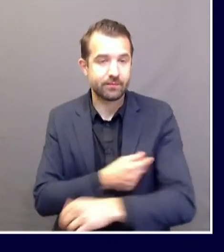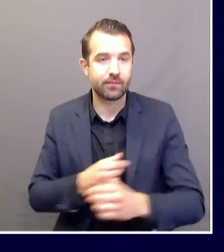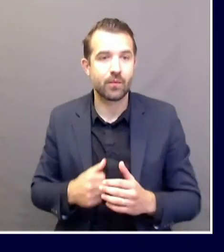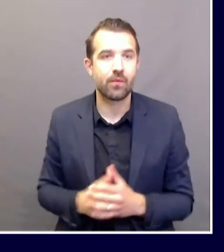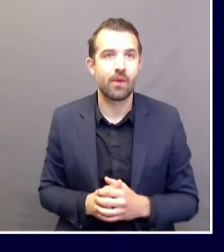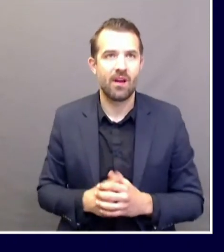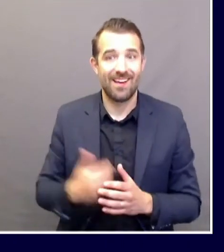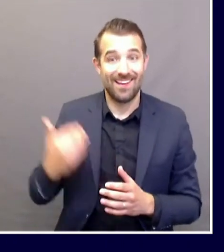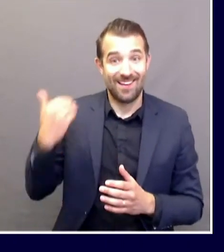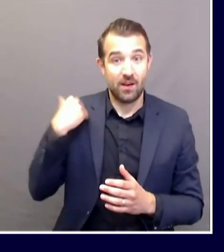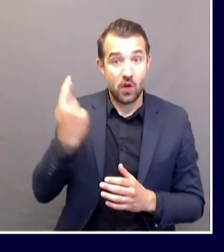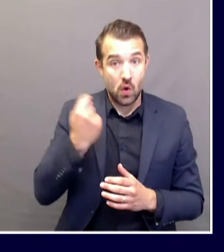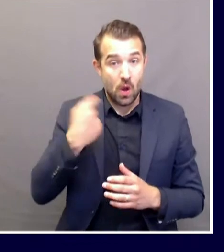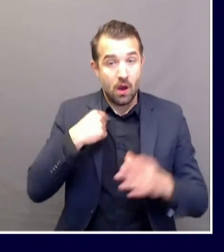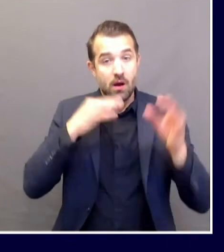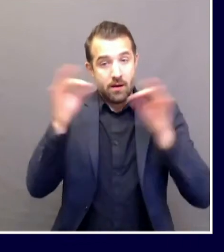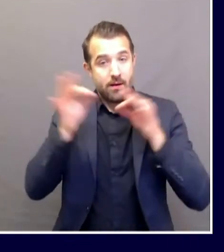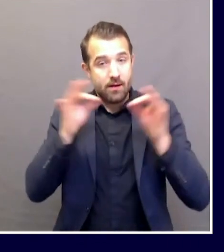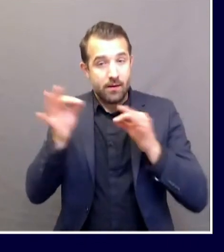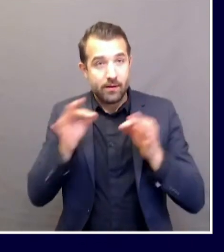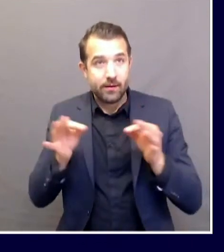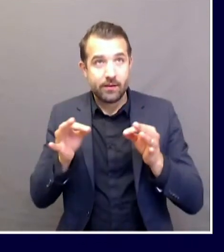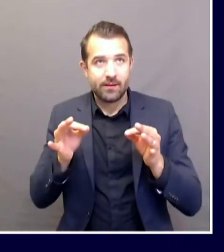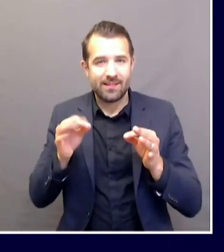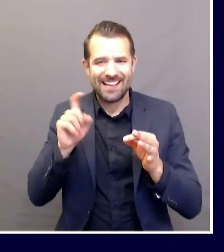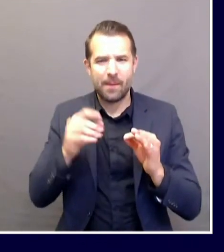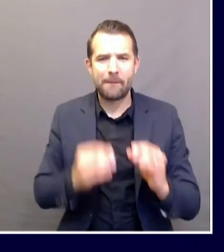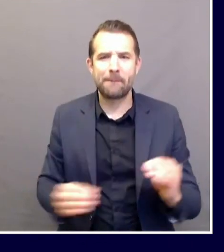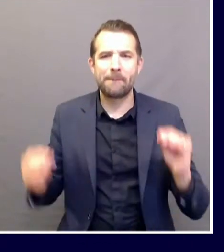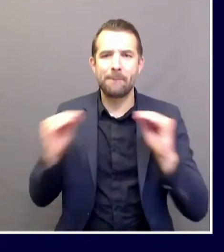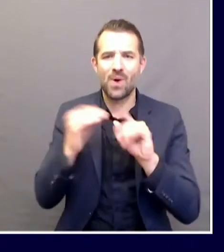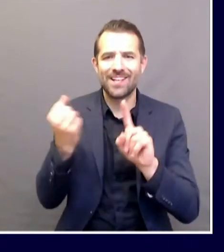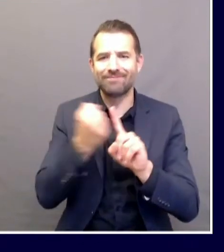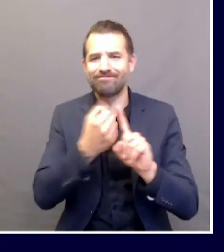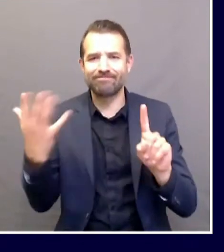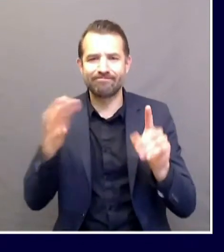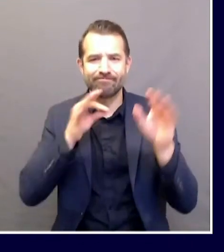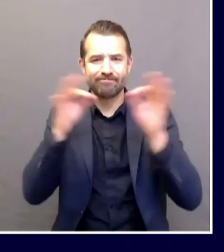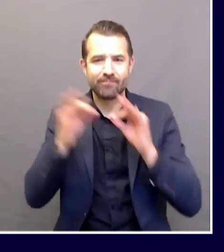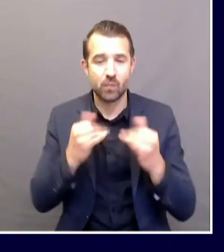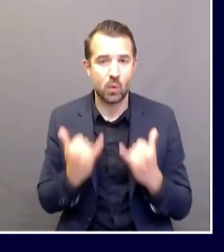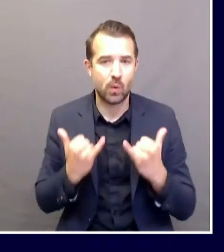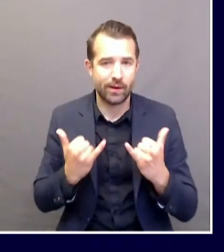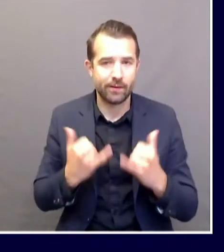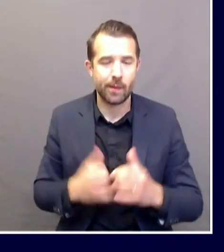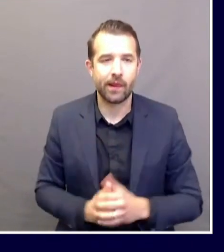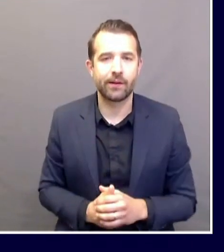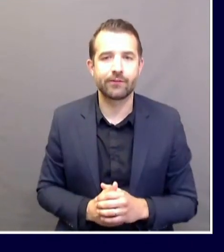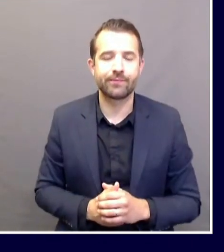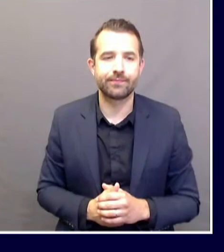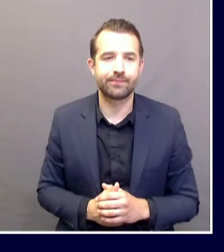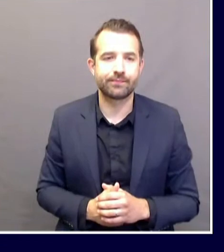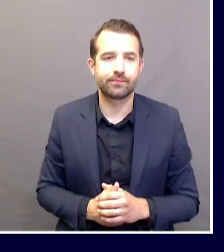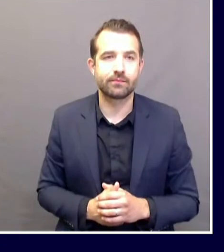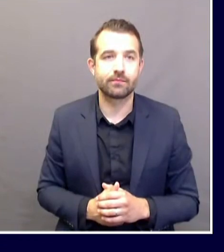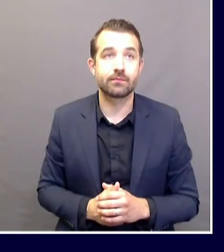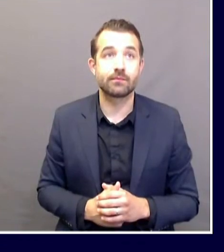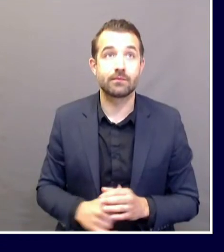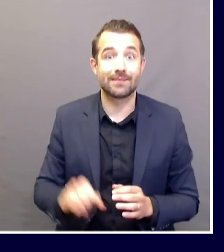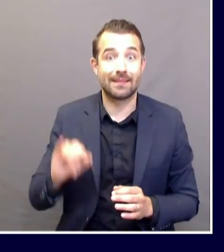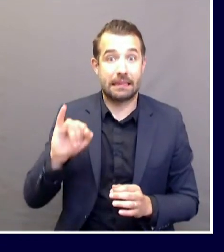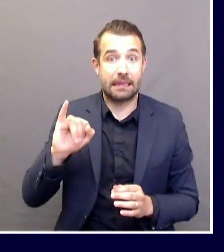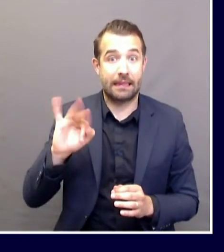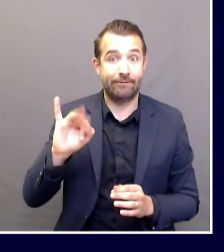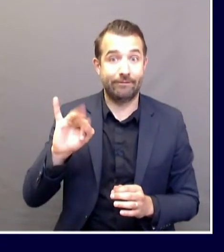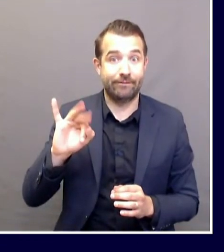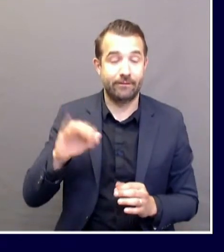more. There are a couple of questions right now. The first is, for folks who got vaccinated at either by the